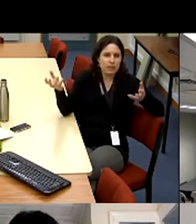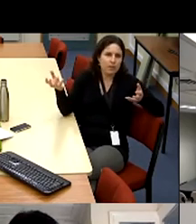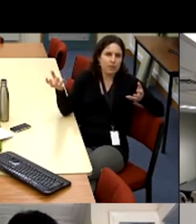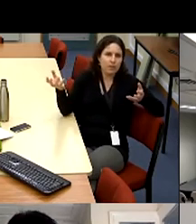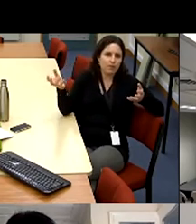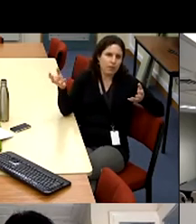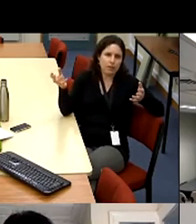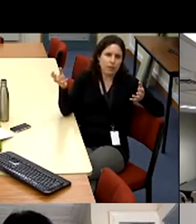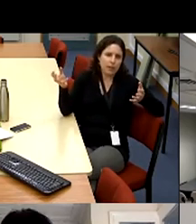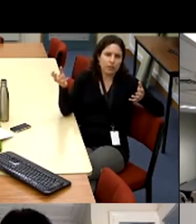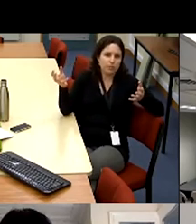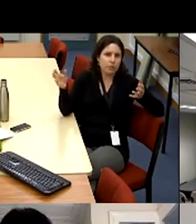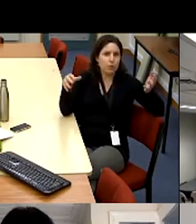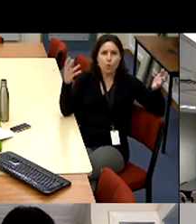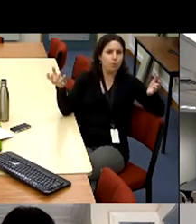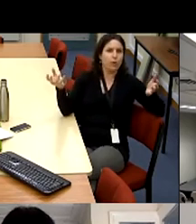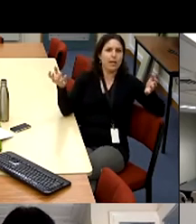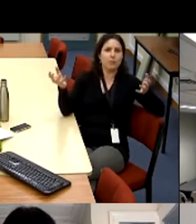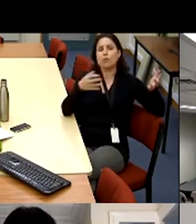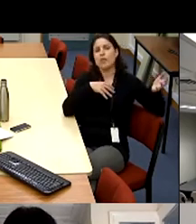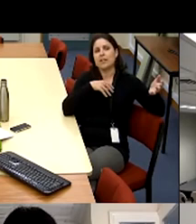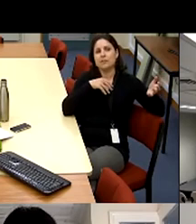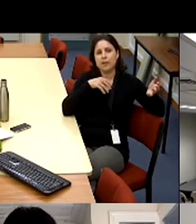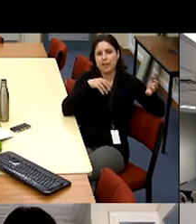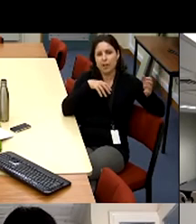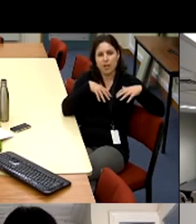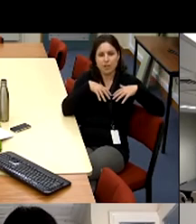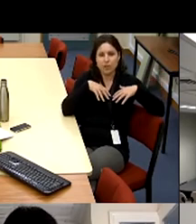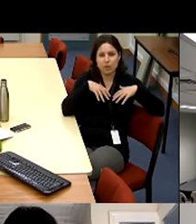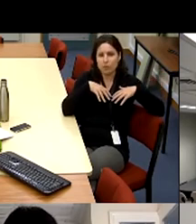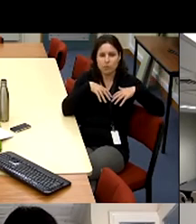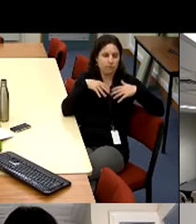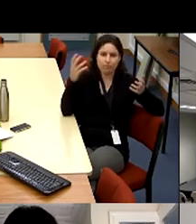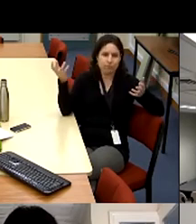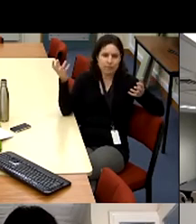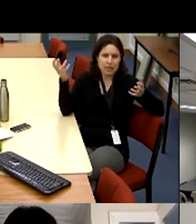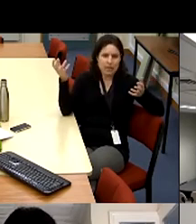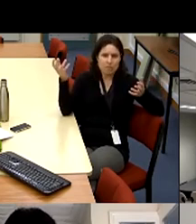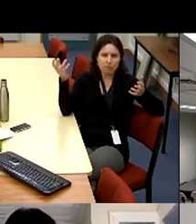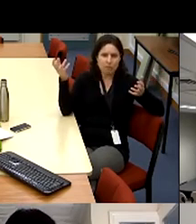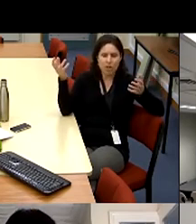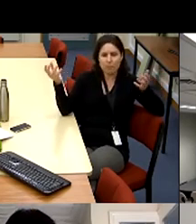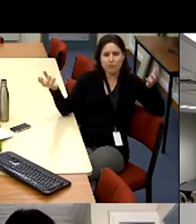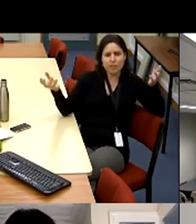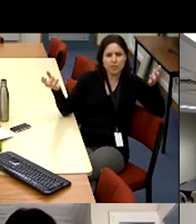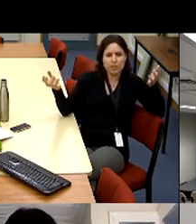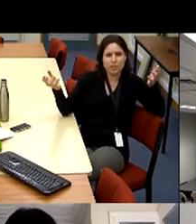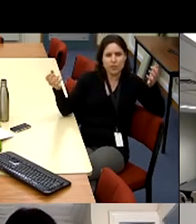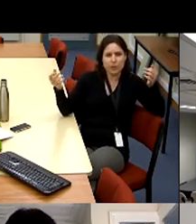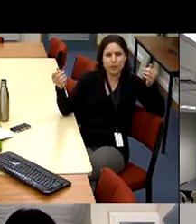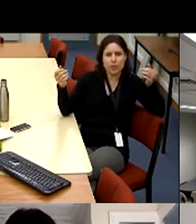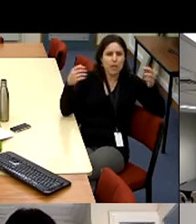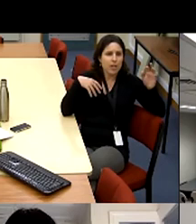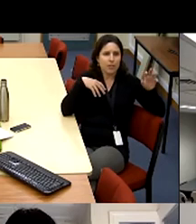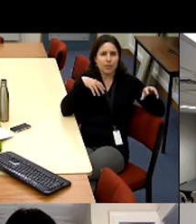doing in their home country before war broke out, before they had to flee? Like, you know, what kind of profession did they